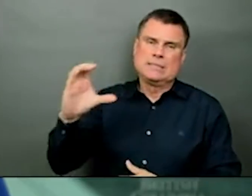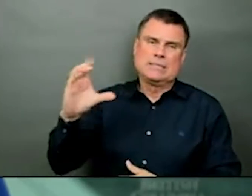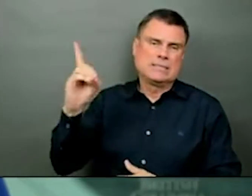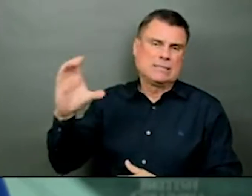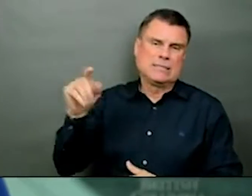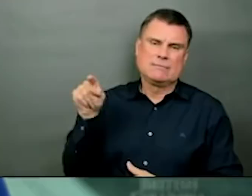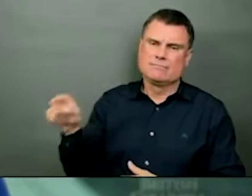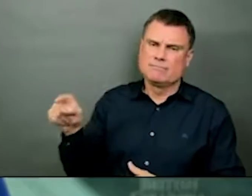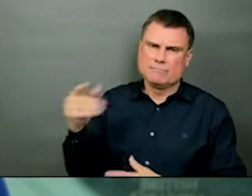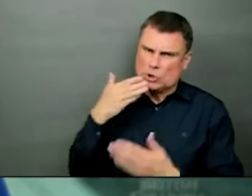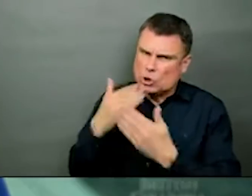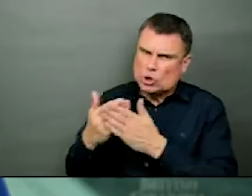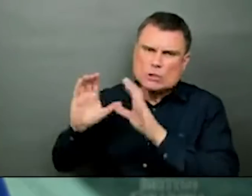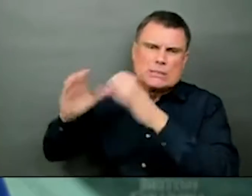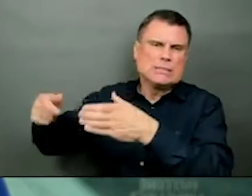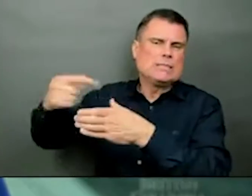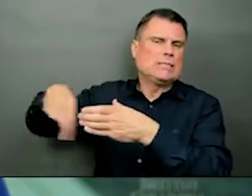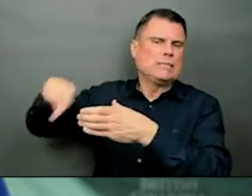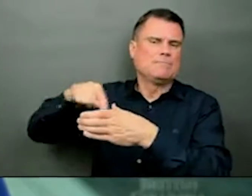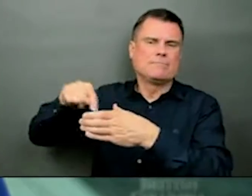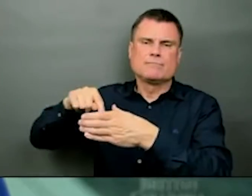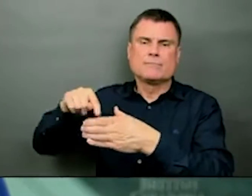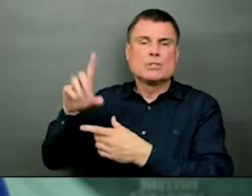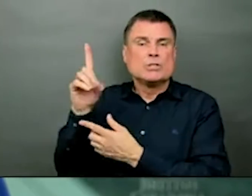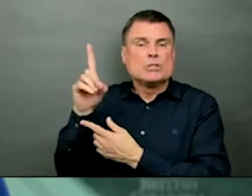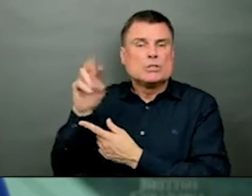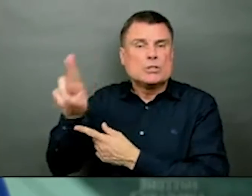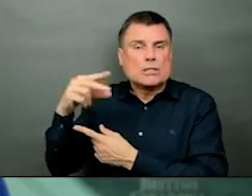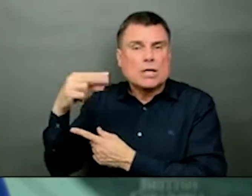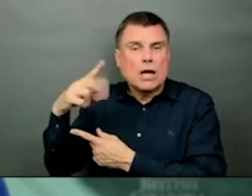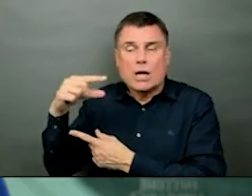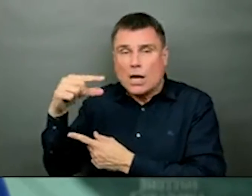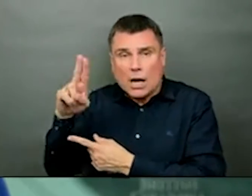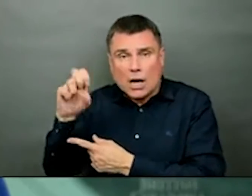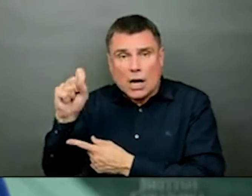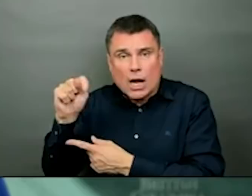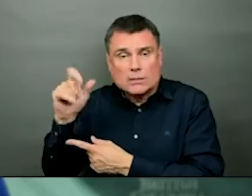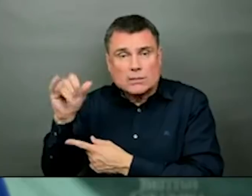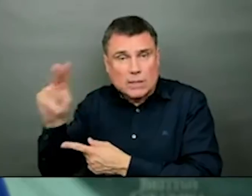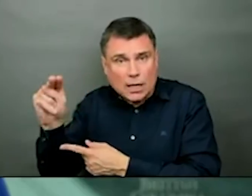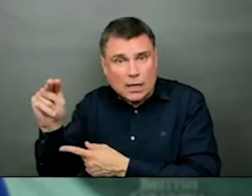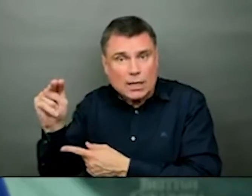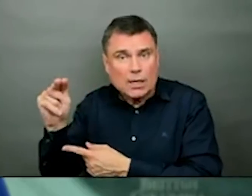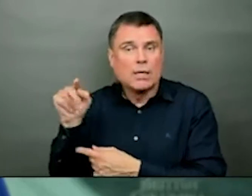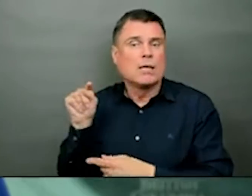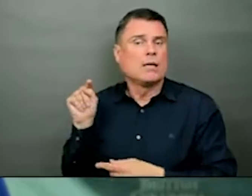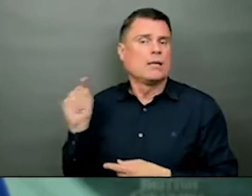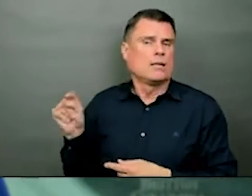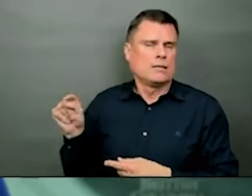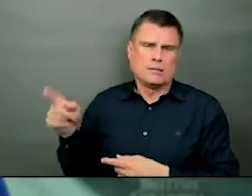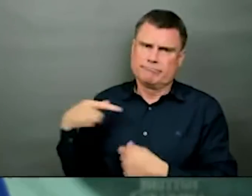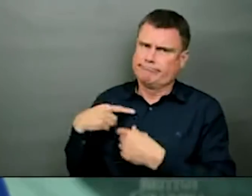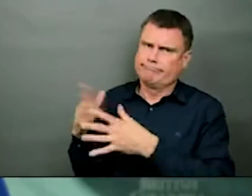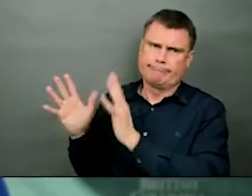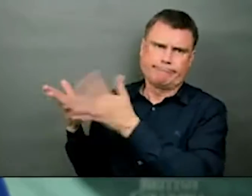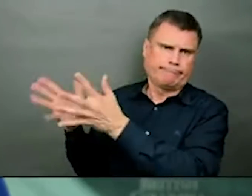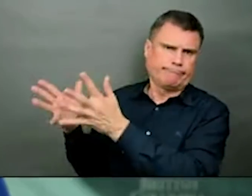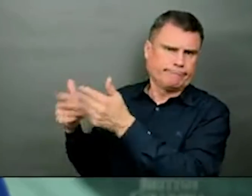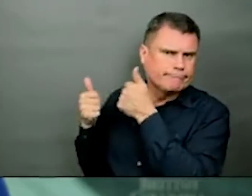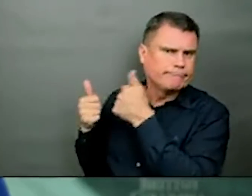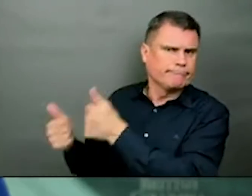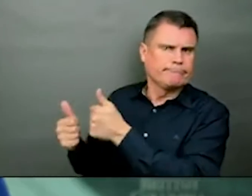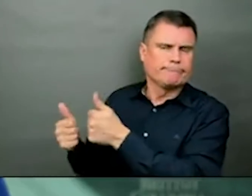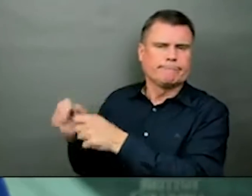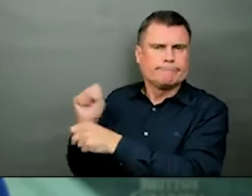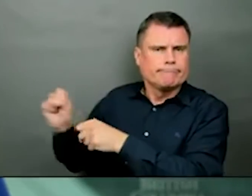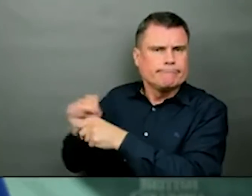and rates of COVID-19 and new cases of COVID-19. I just note that what the last number of days have shown us, in Fraser